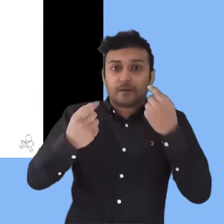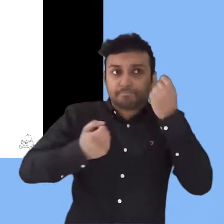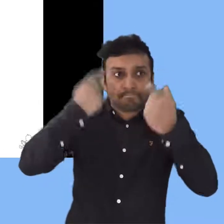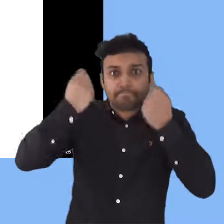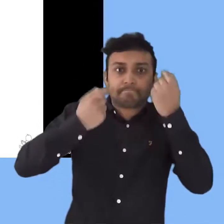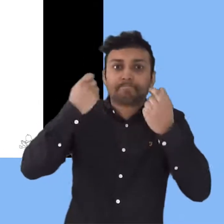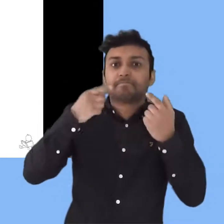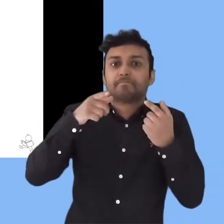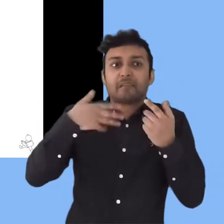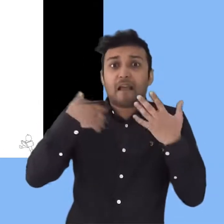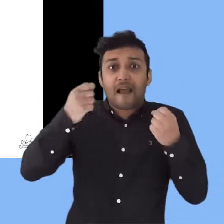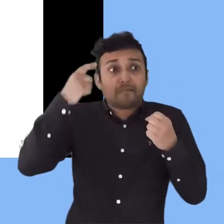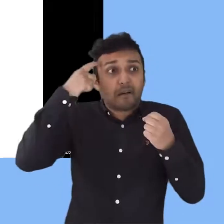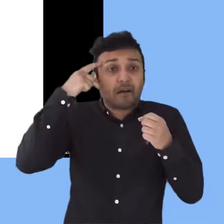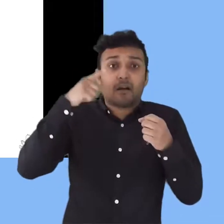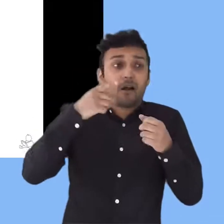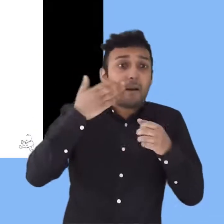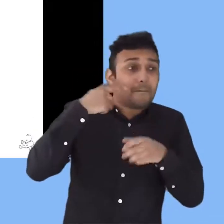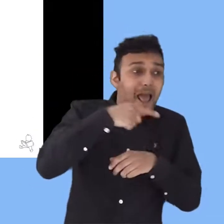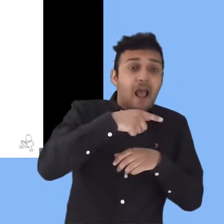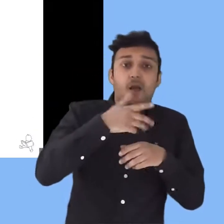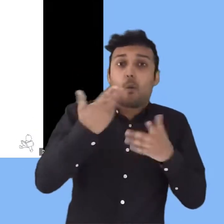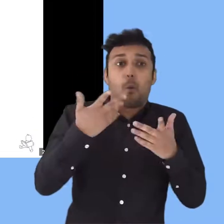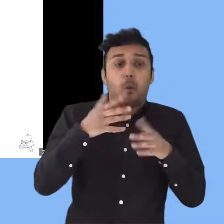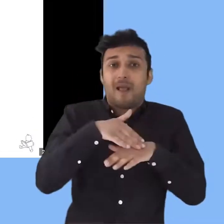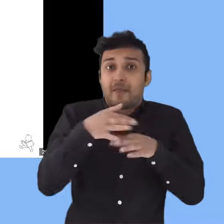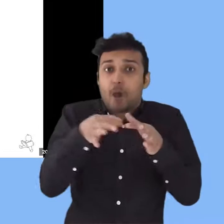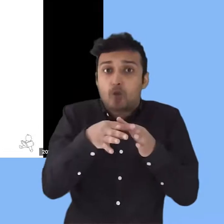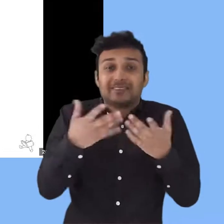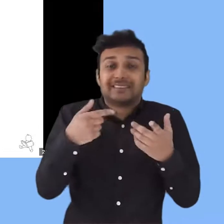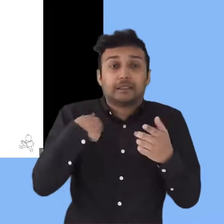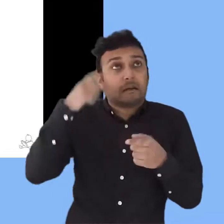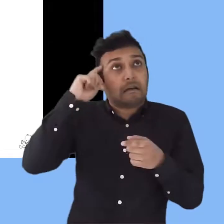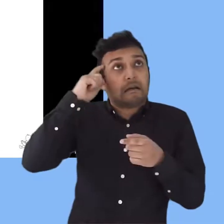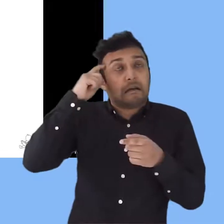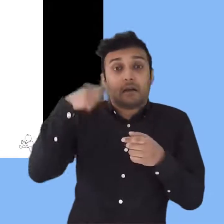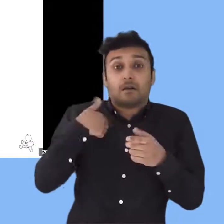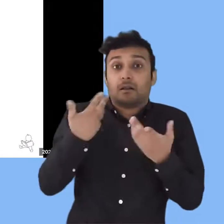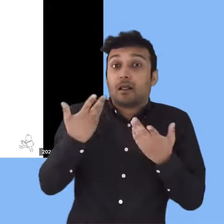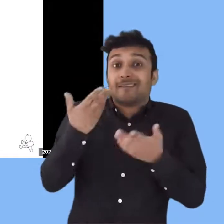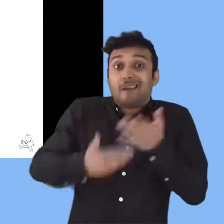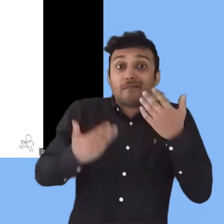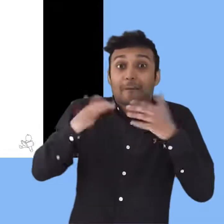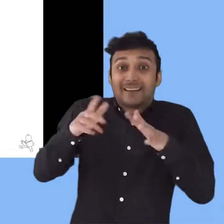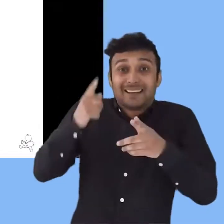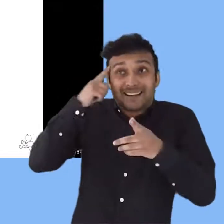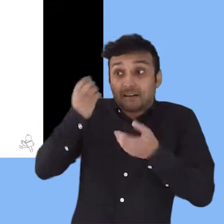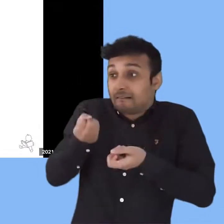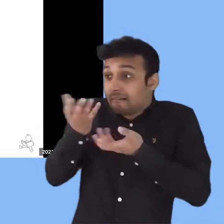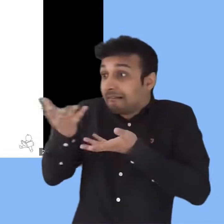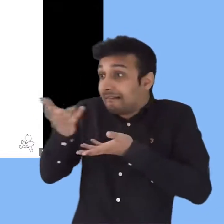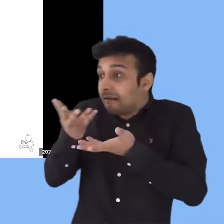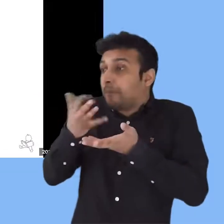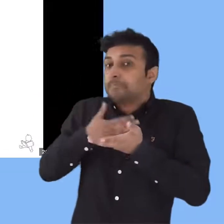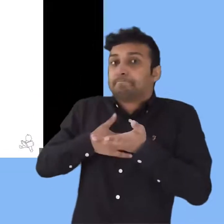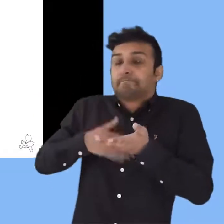and minoritized children, when we don't have the opportunity to discuss them with others, they can go unhidden and they can result in kind of